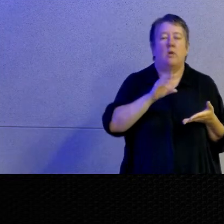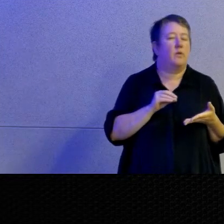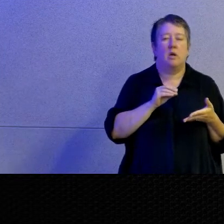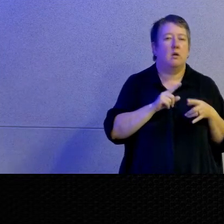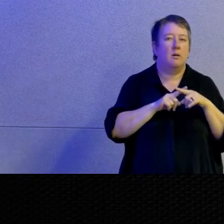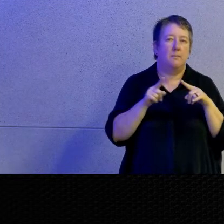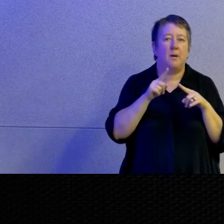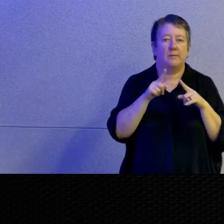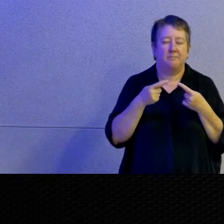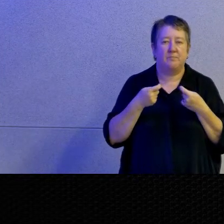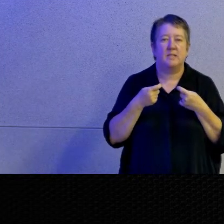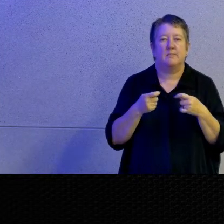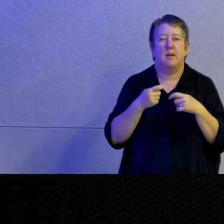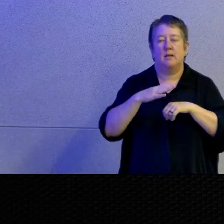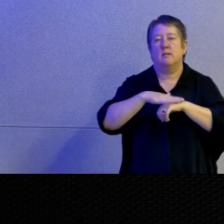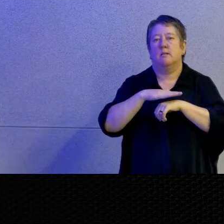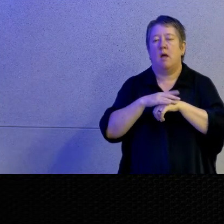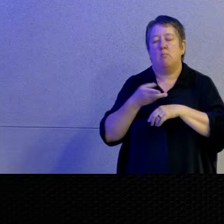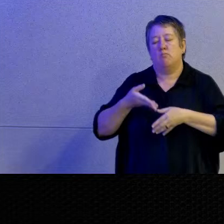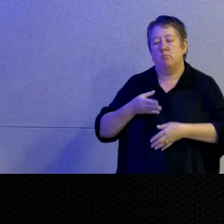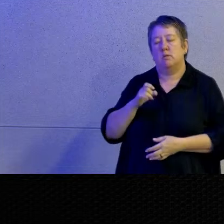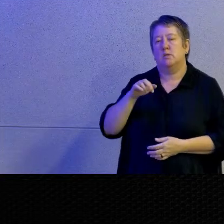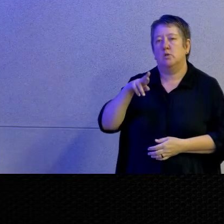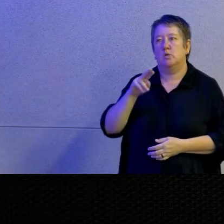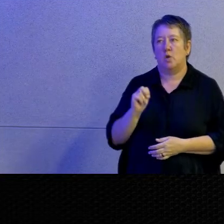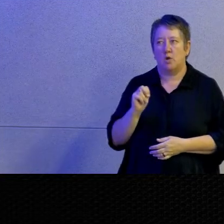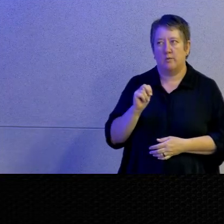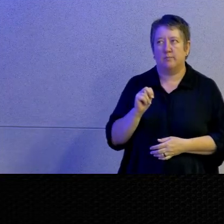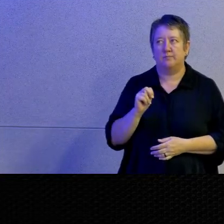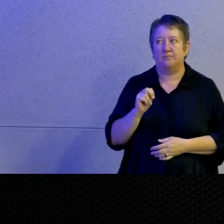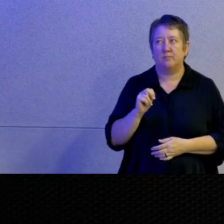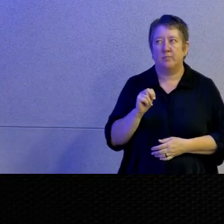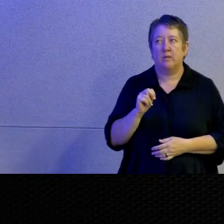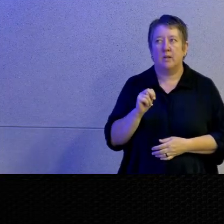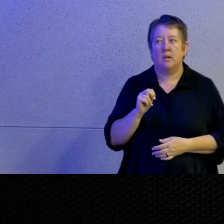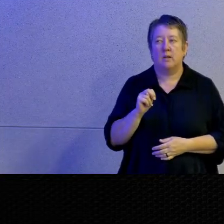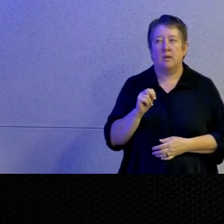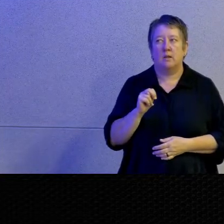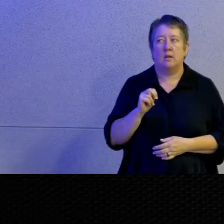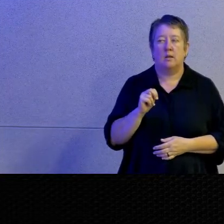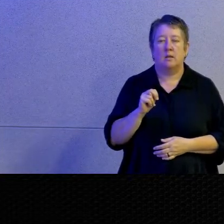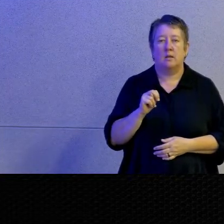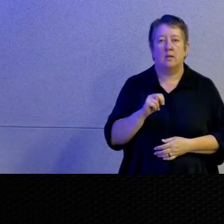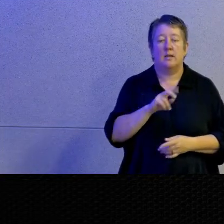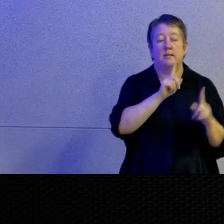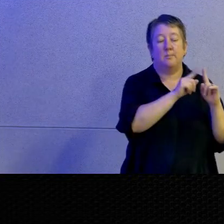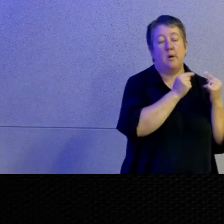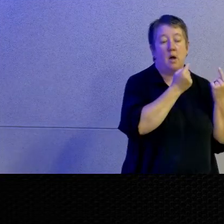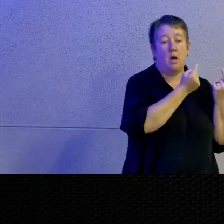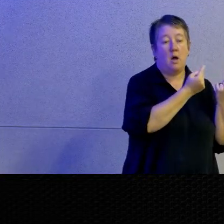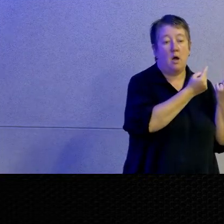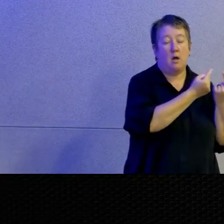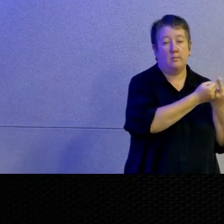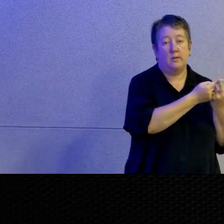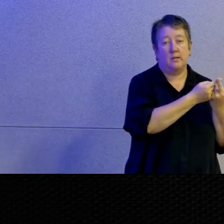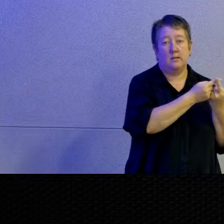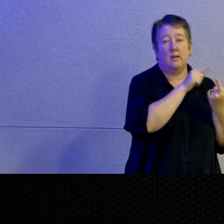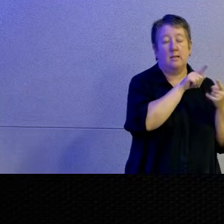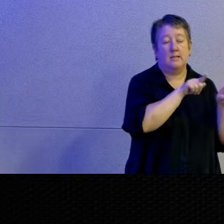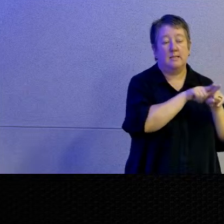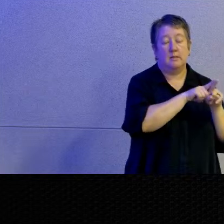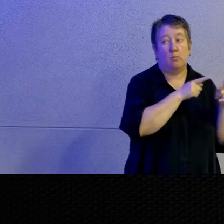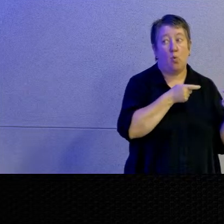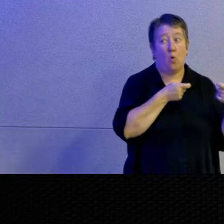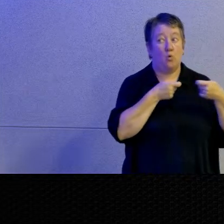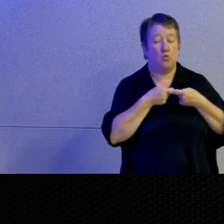time at CERN. And thanks to the contribution by DSTI, this is possible for our students